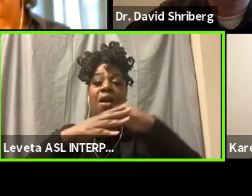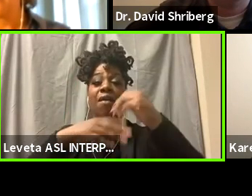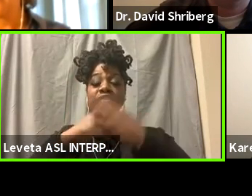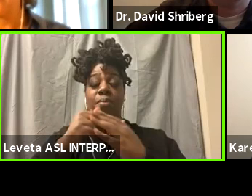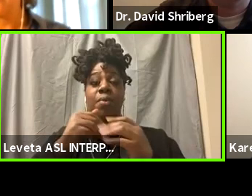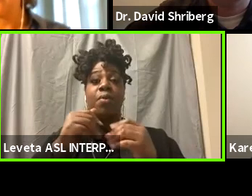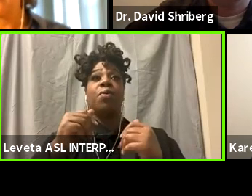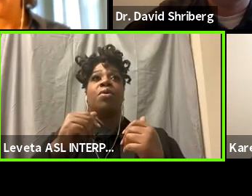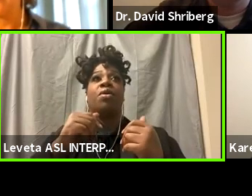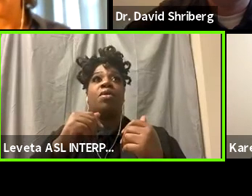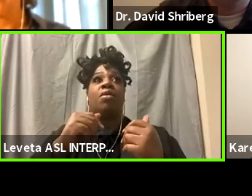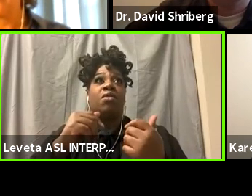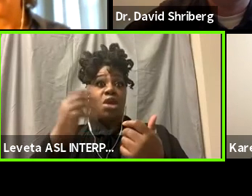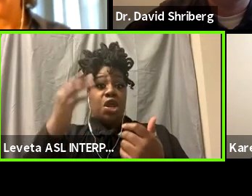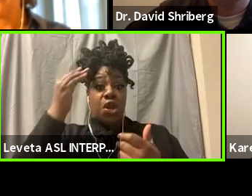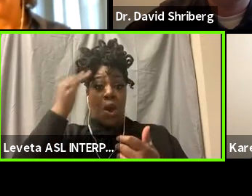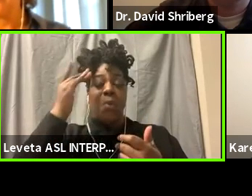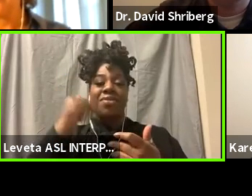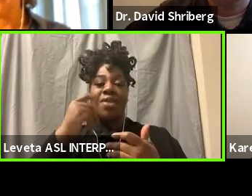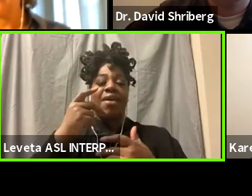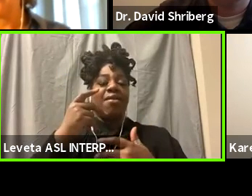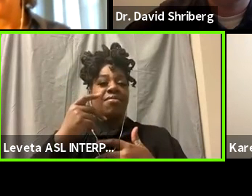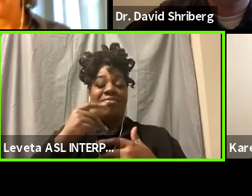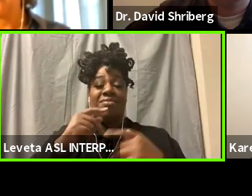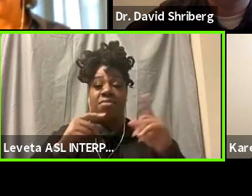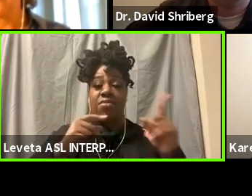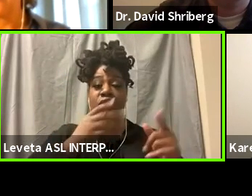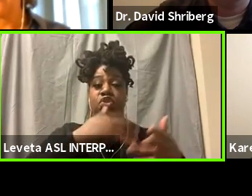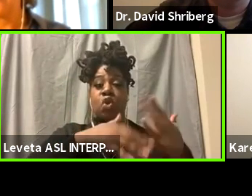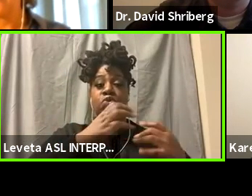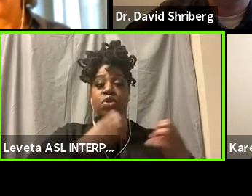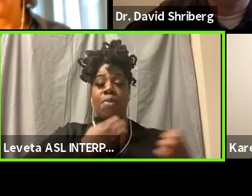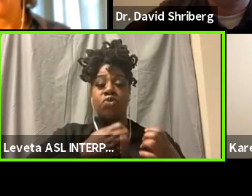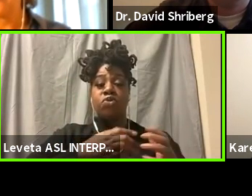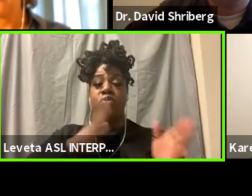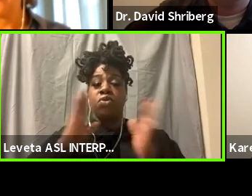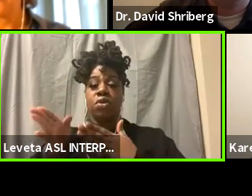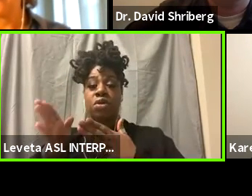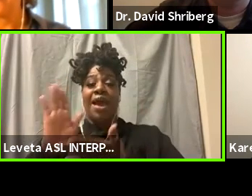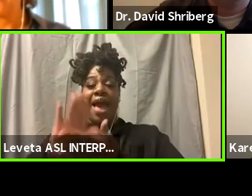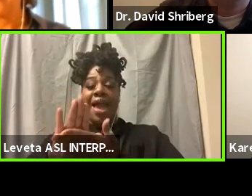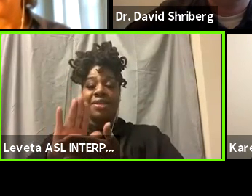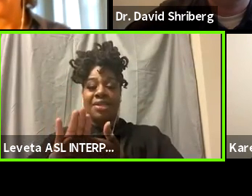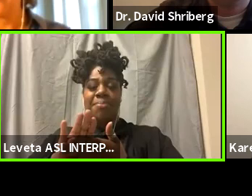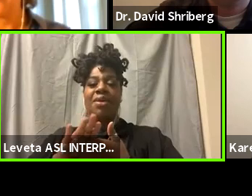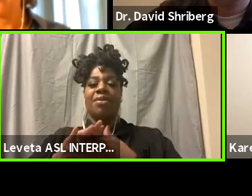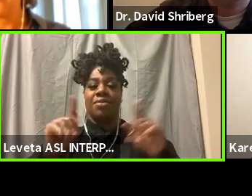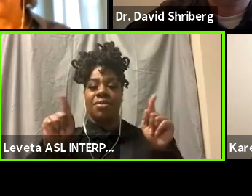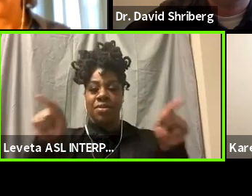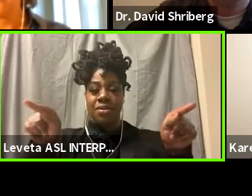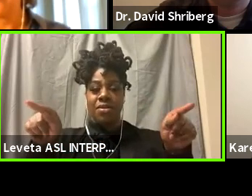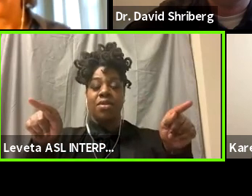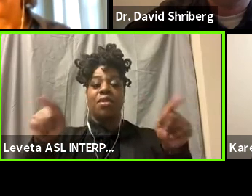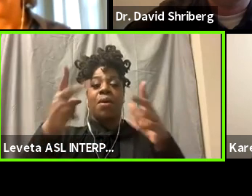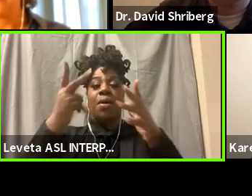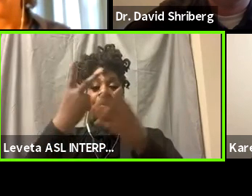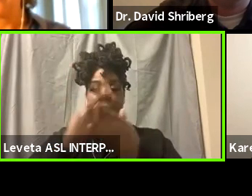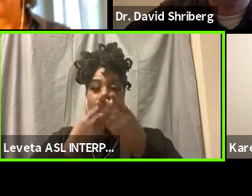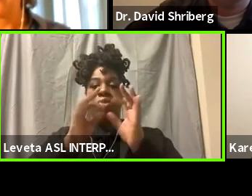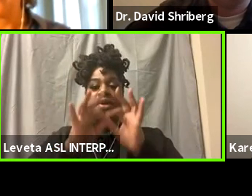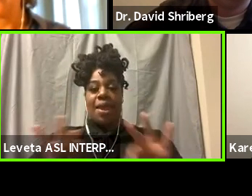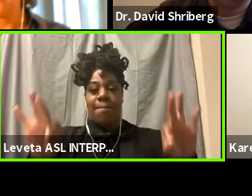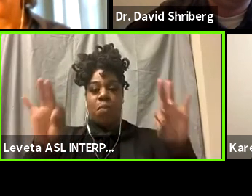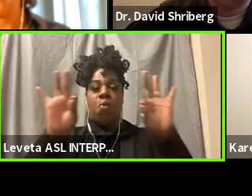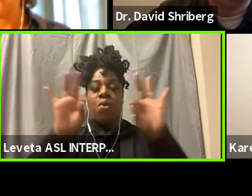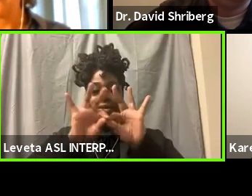that both are equally important to our students' lives, and what can each of us do to help